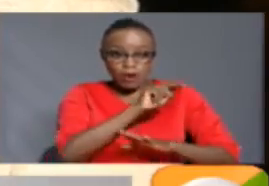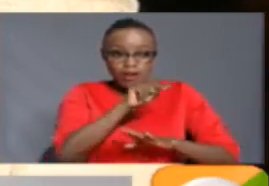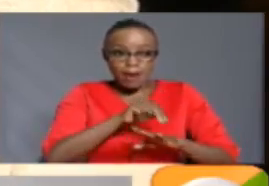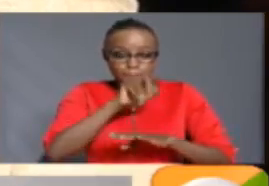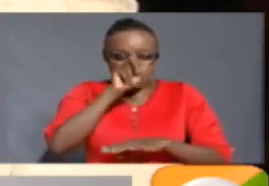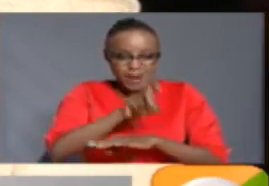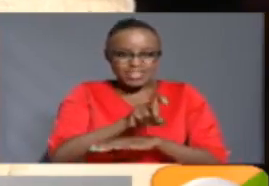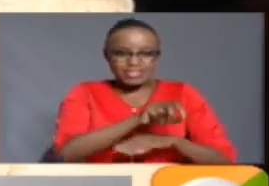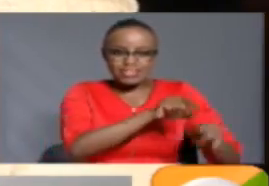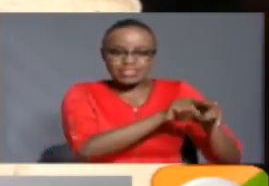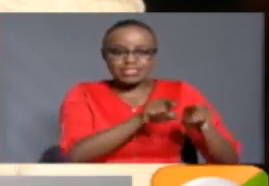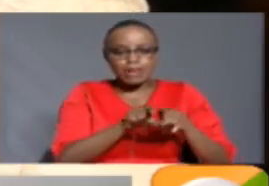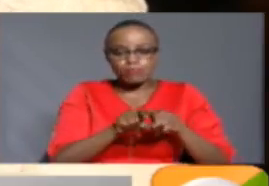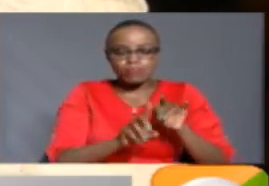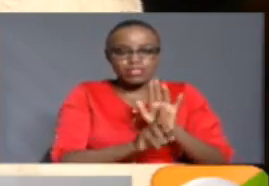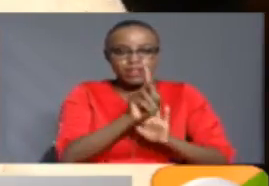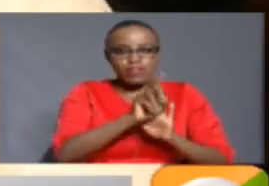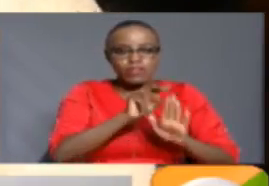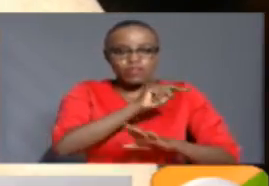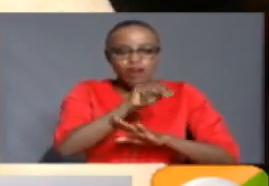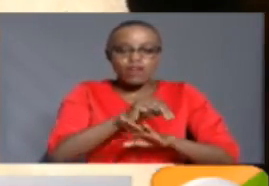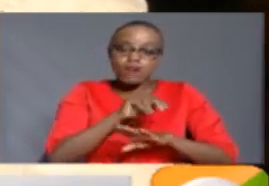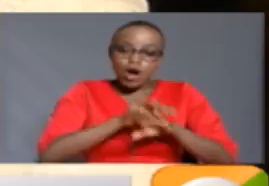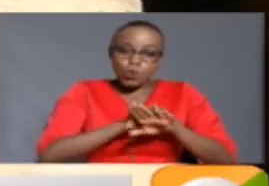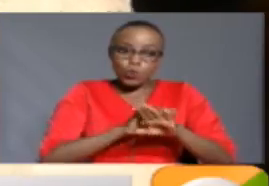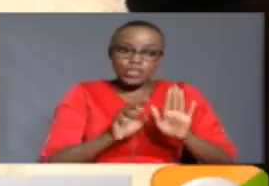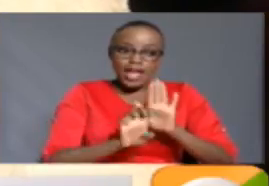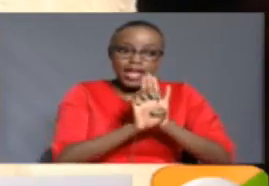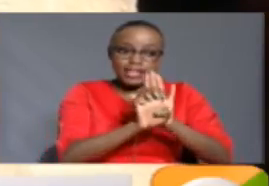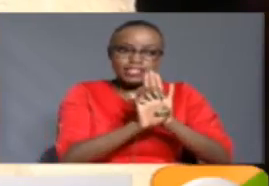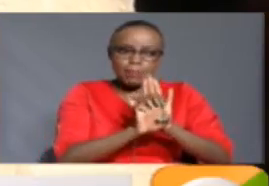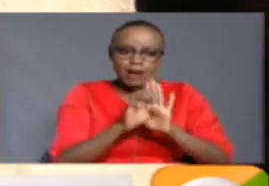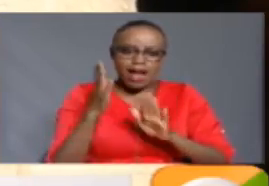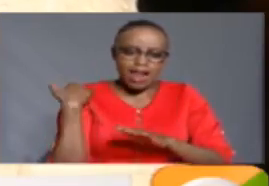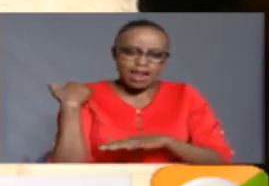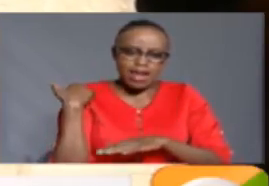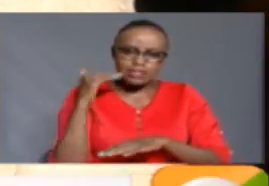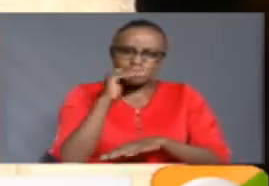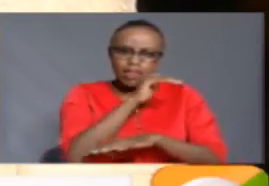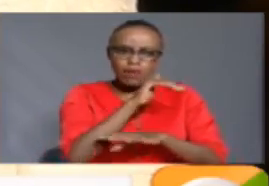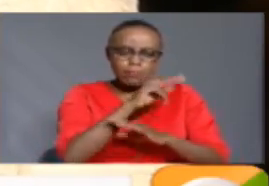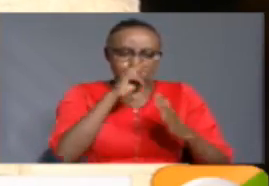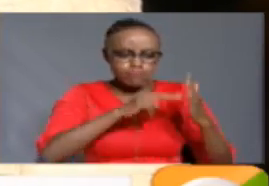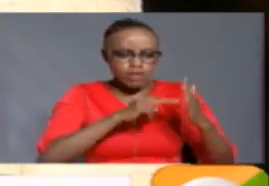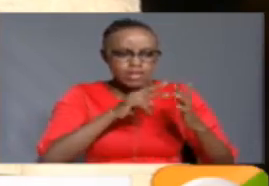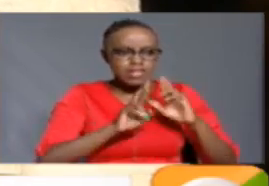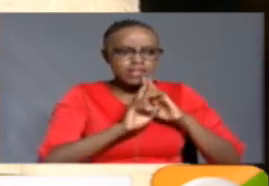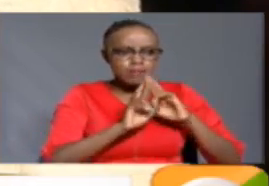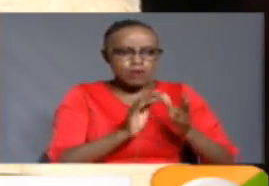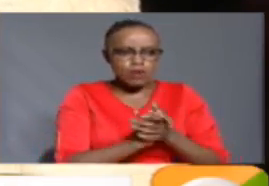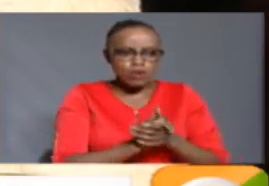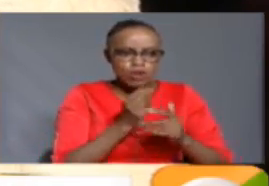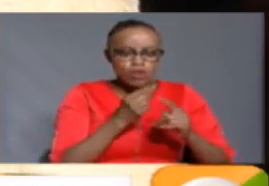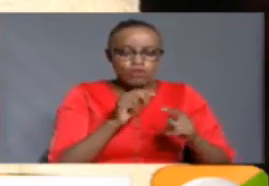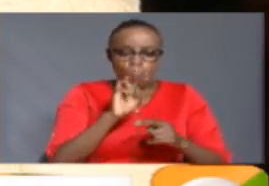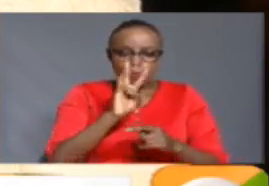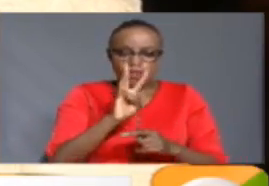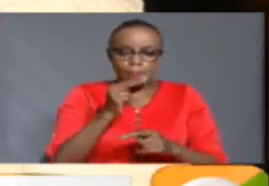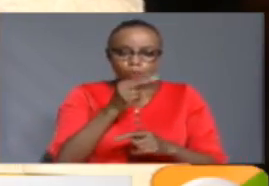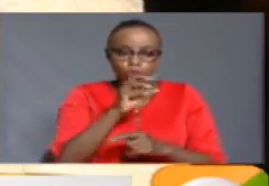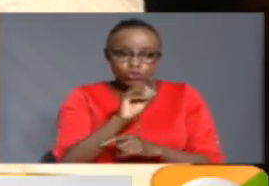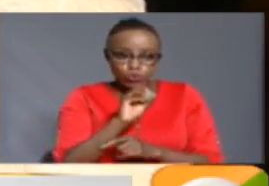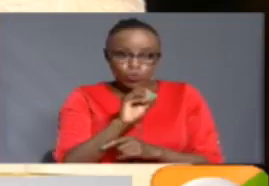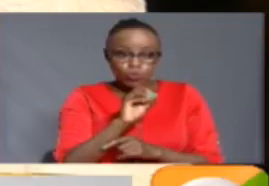develop with the nations. A classic example is, last evening I was reading a report from the World Health